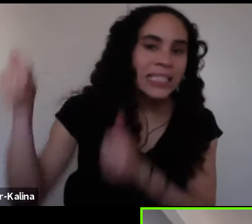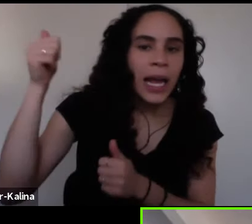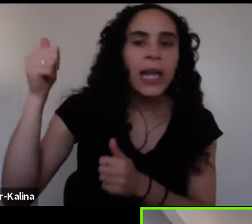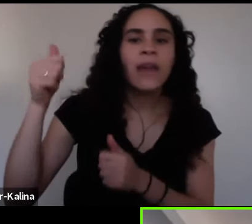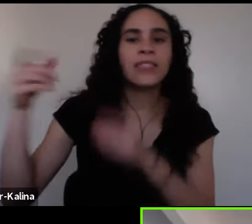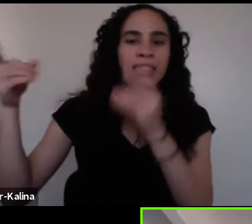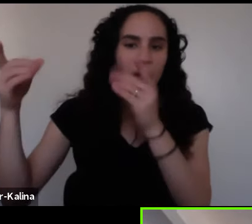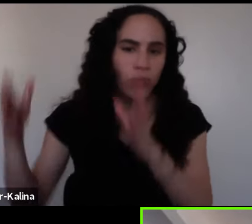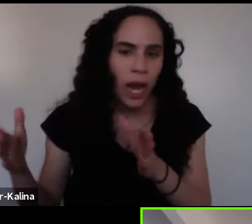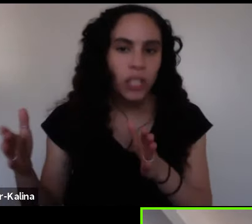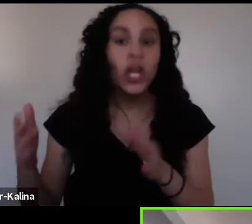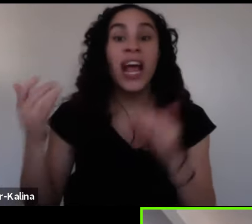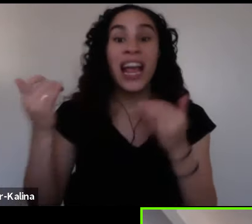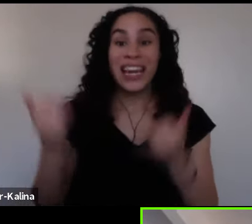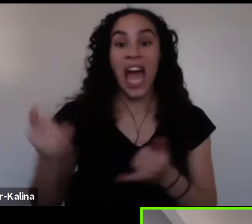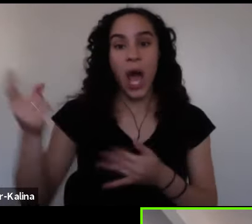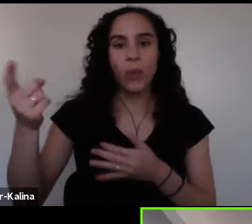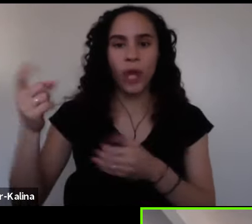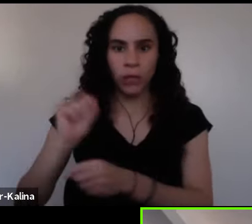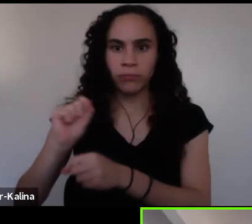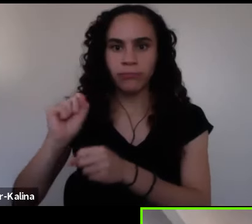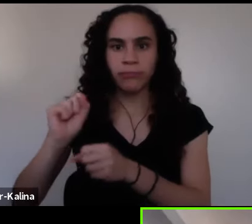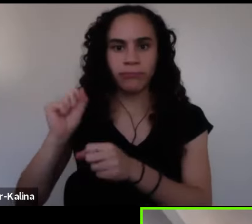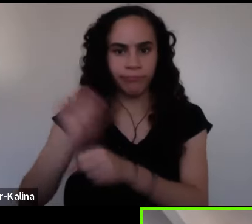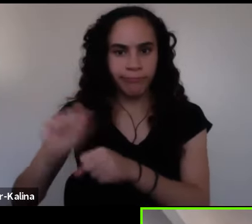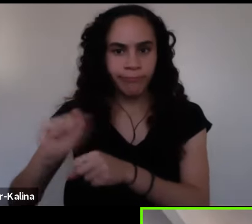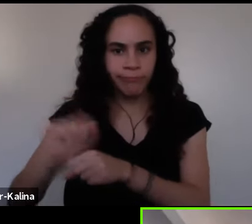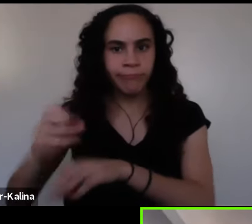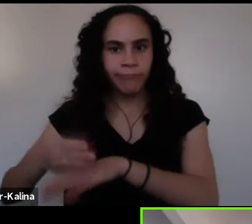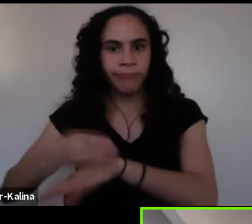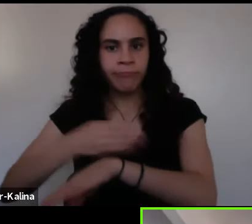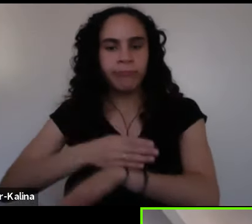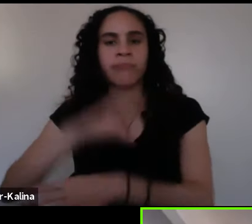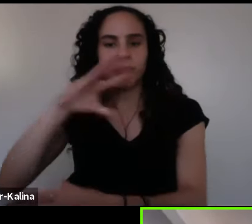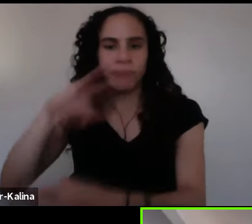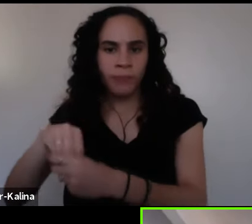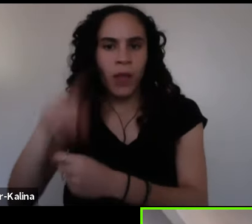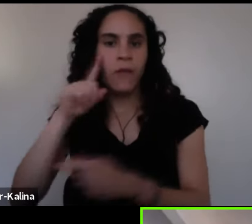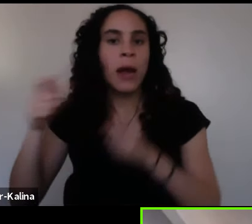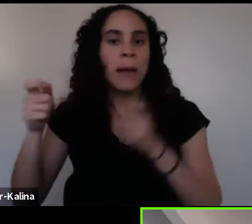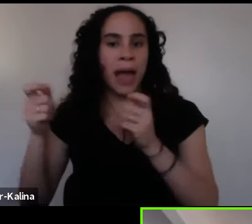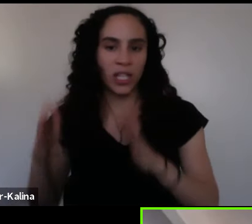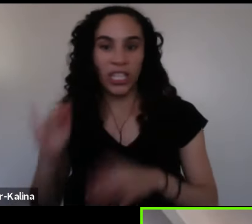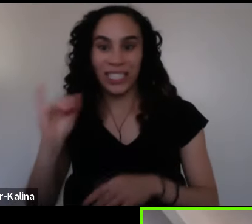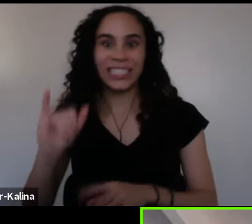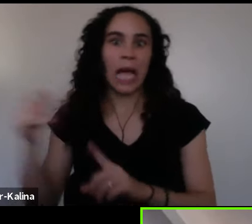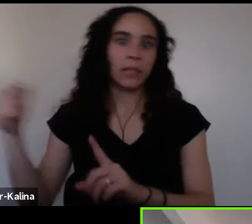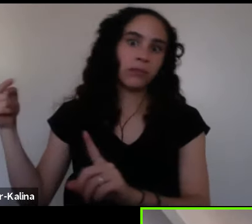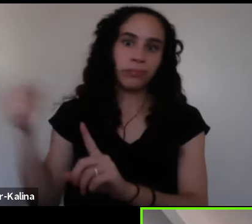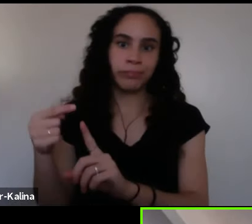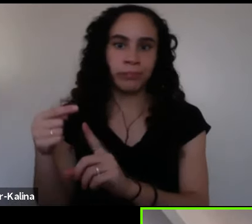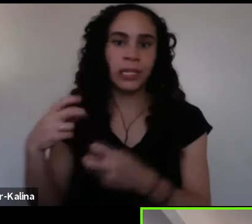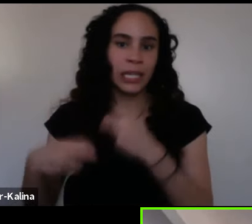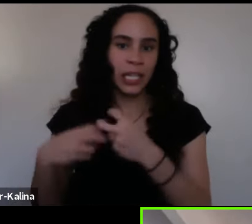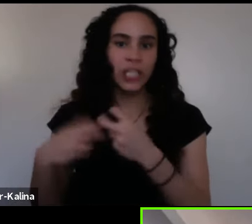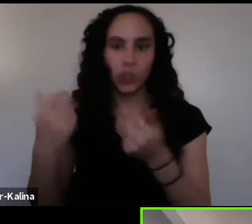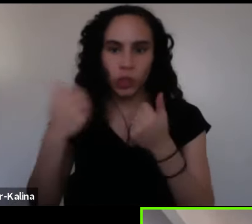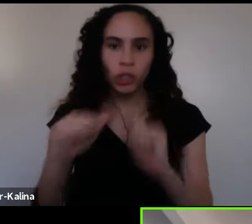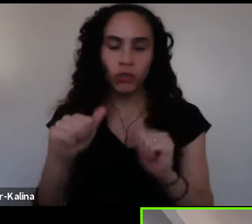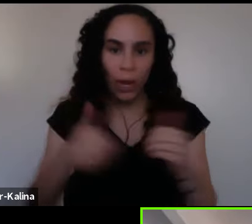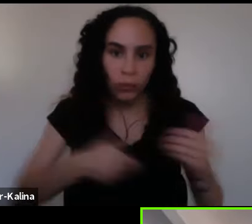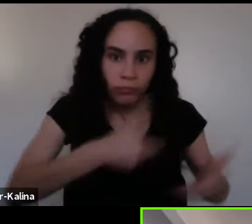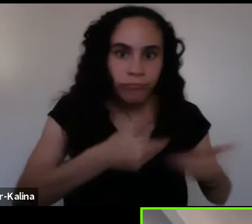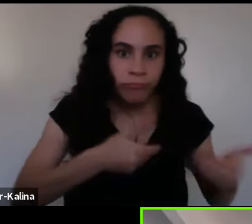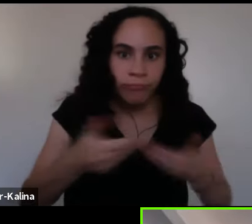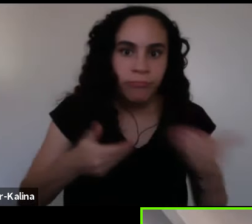on things right now for our managers, which we know is one of the main main issues when trying to get people in and making sure that